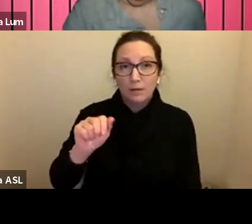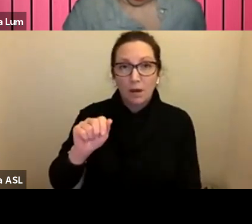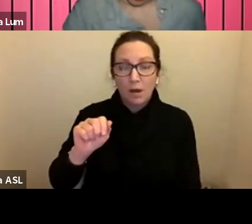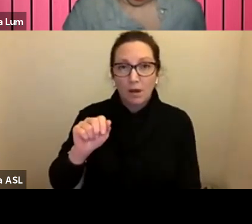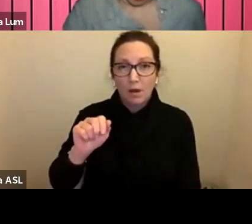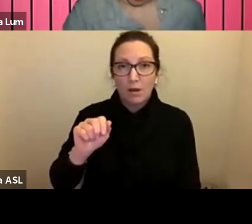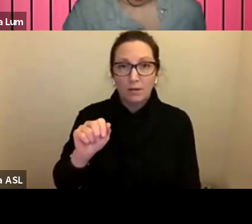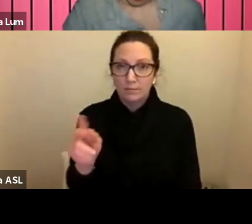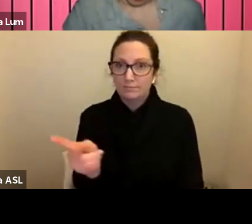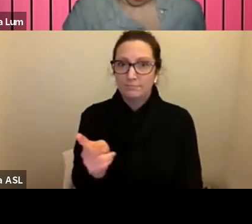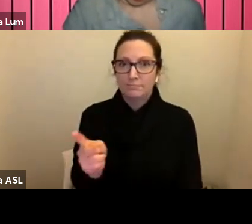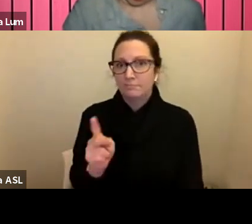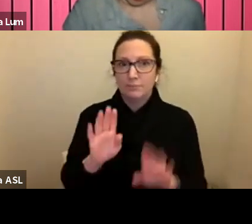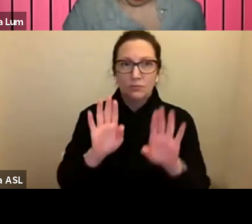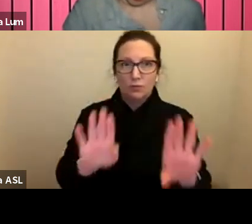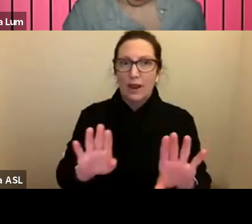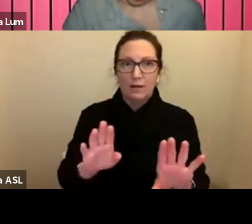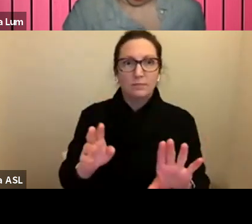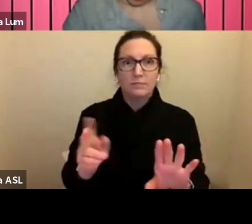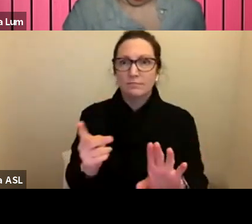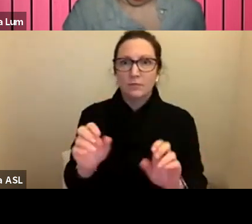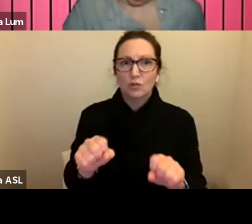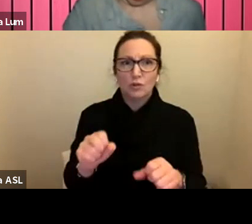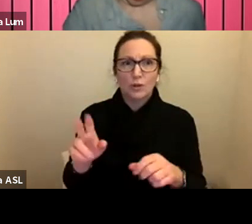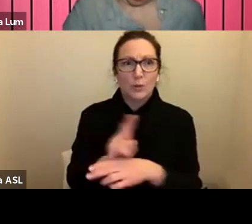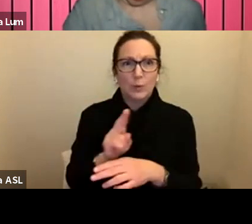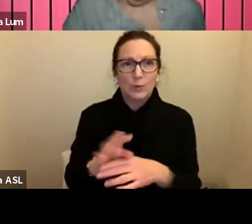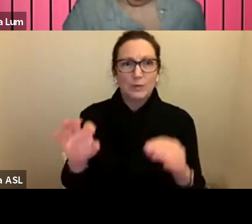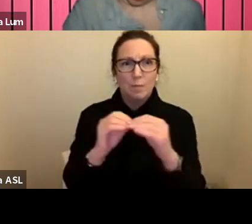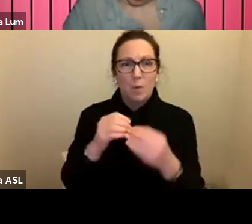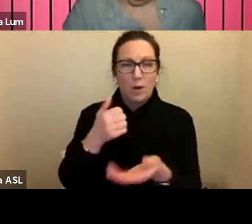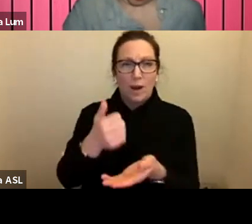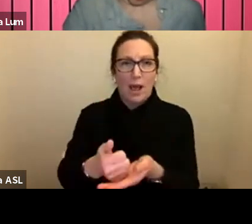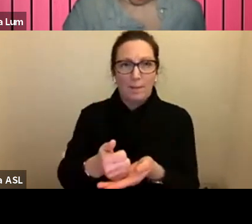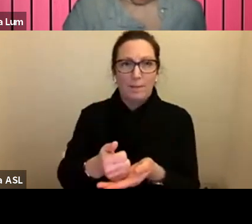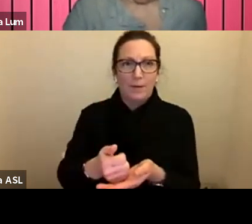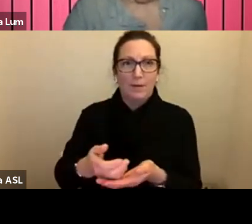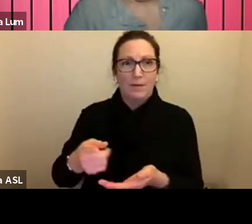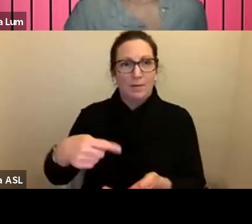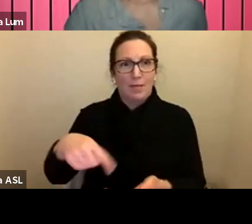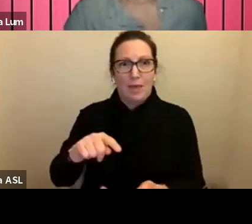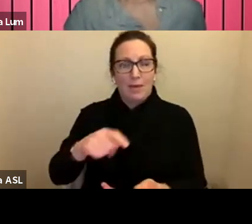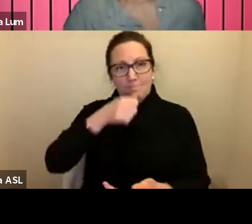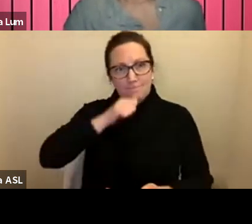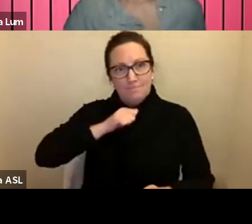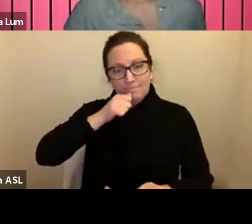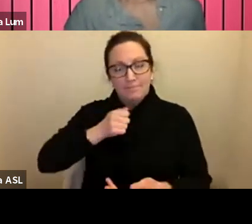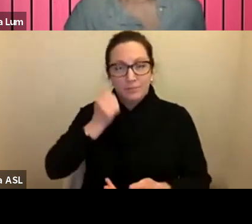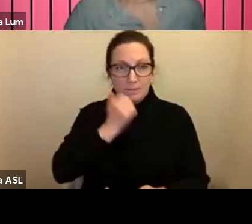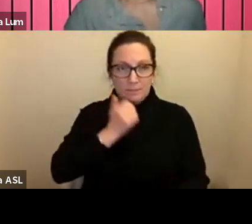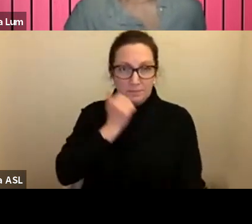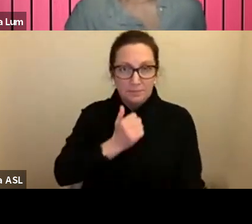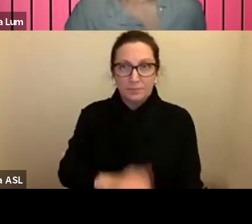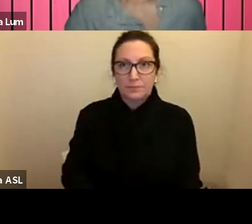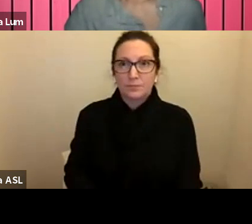They could use some additional help given what they're going through on a daily basis. But they continue to